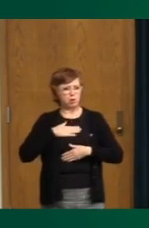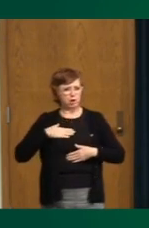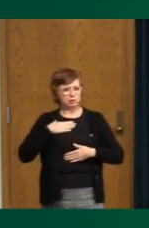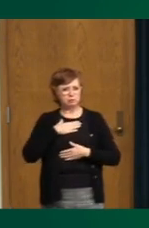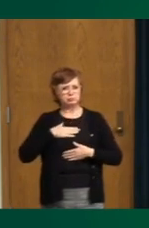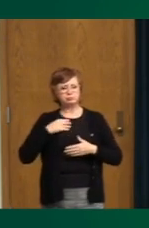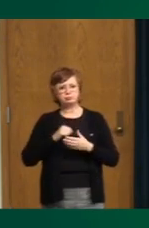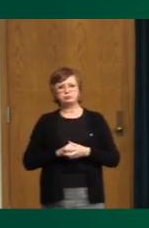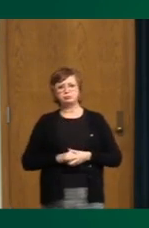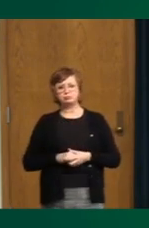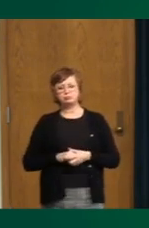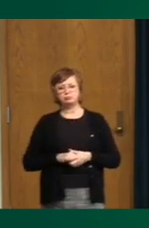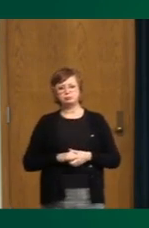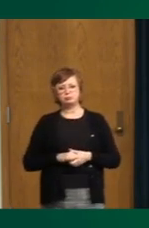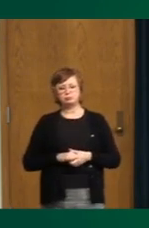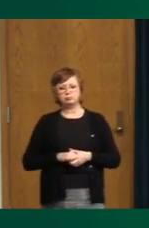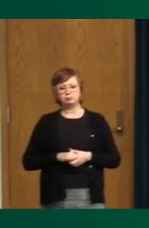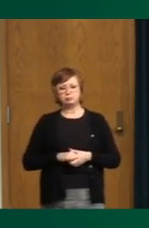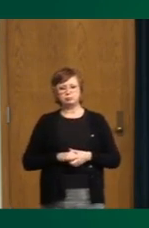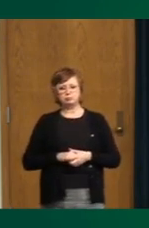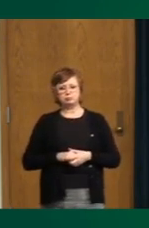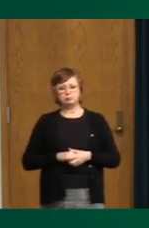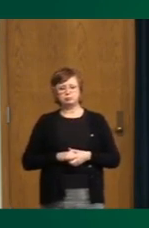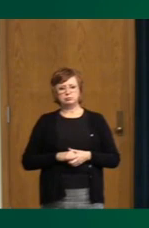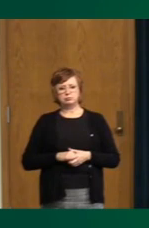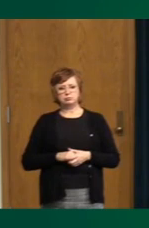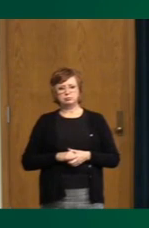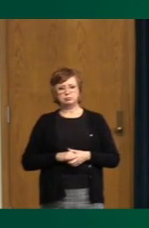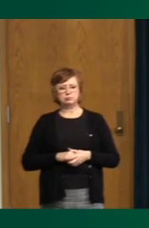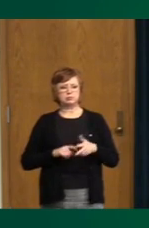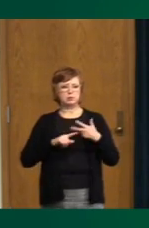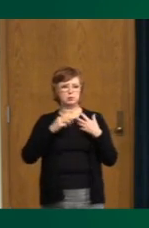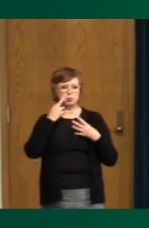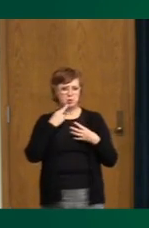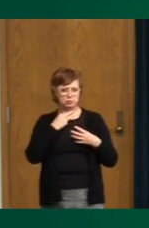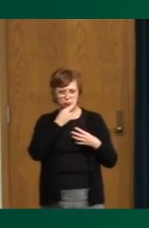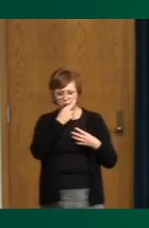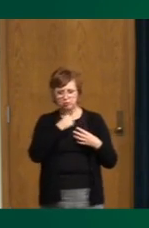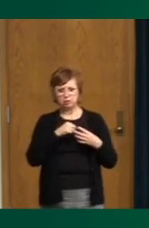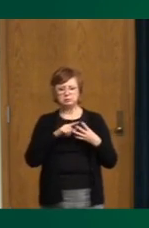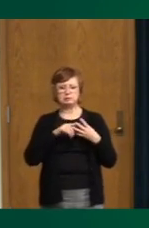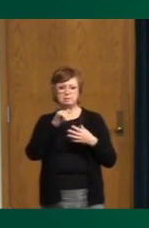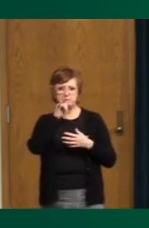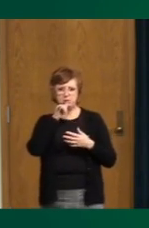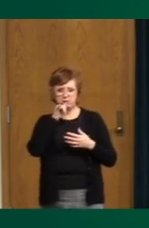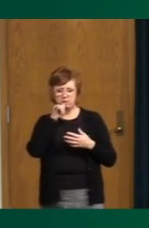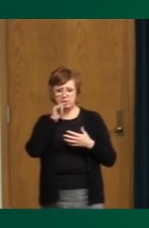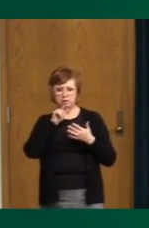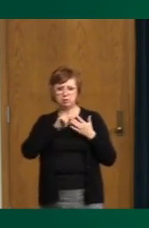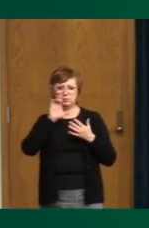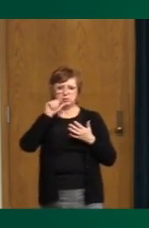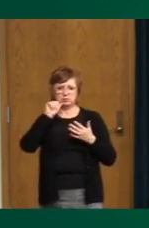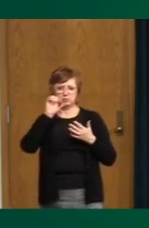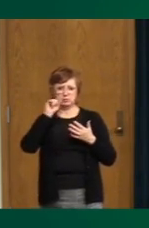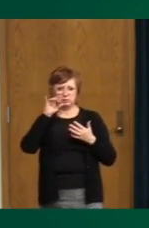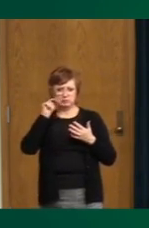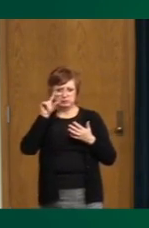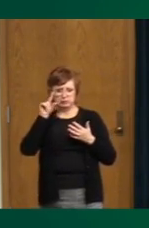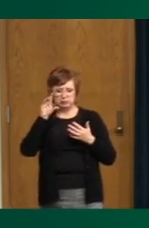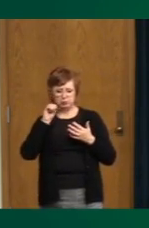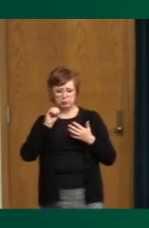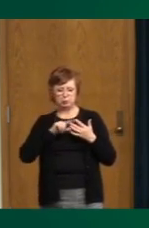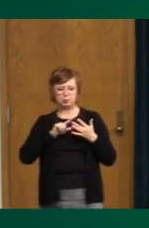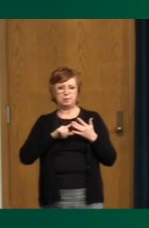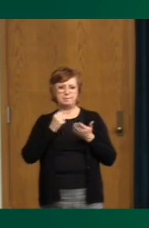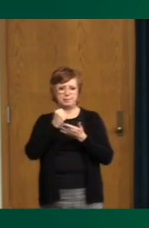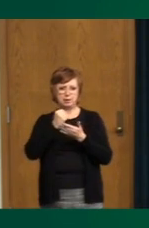recreation opportunities that are happening, as well as our our restaurant industry, the bars, the casinos, the bingo halls, for